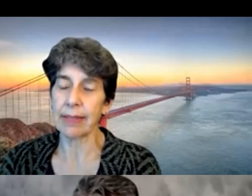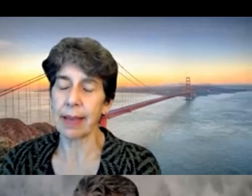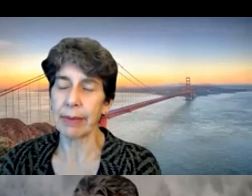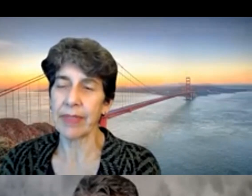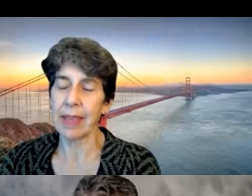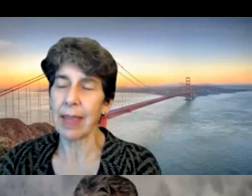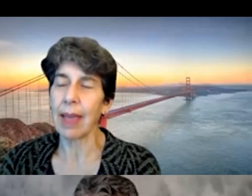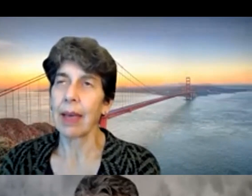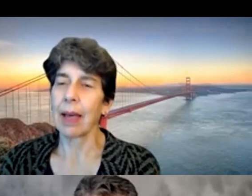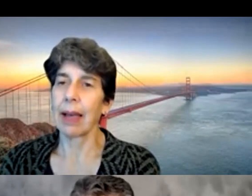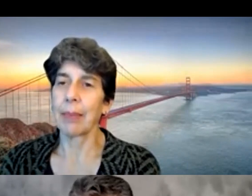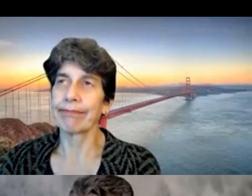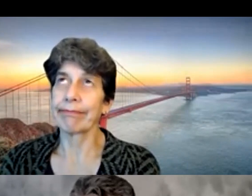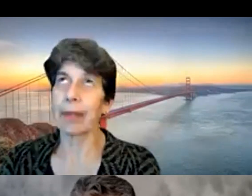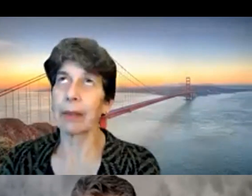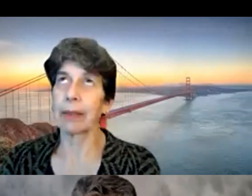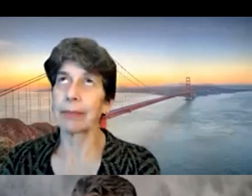supports, and some of the